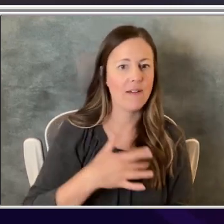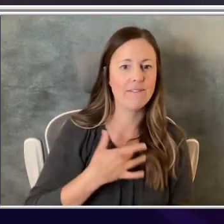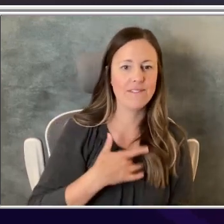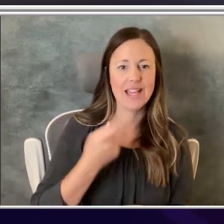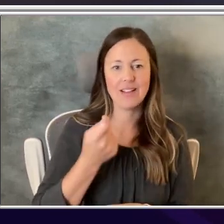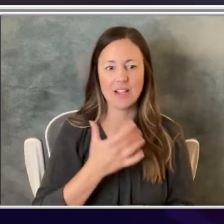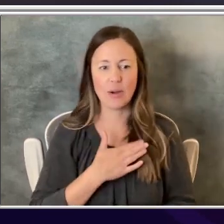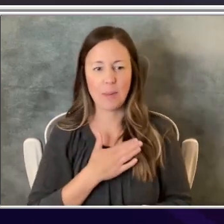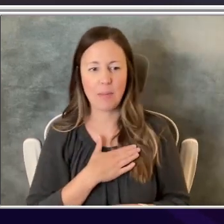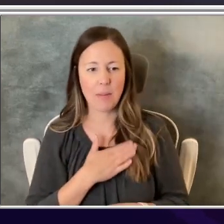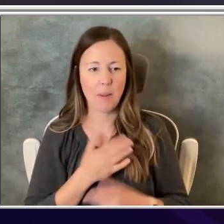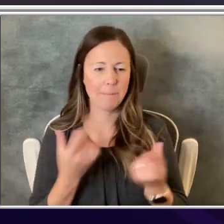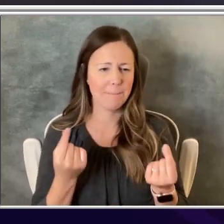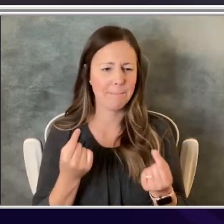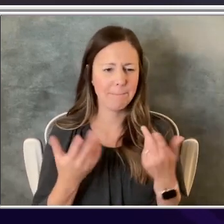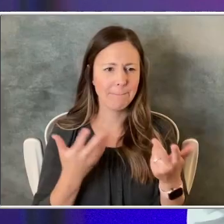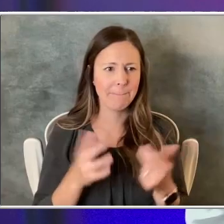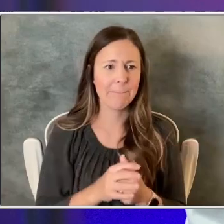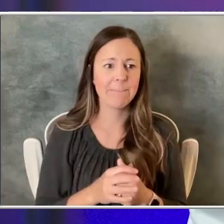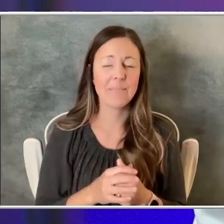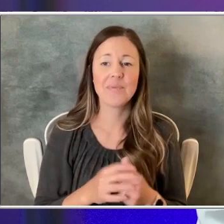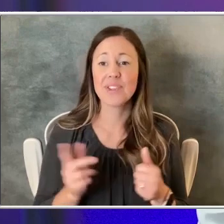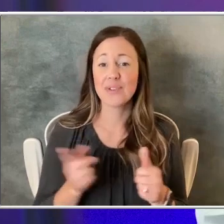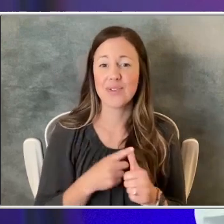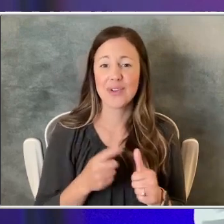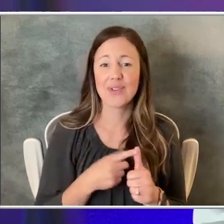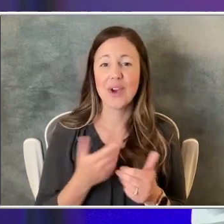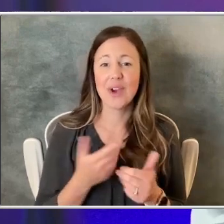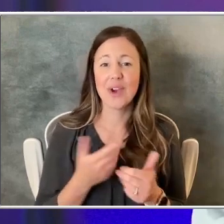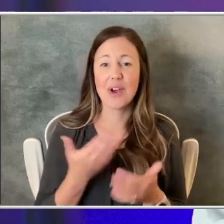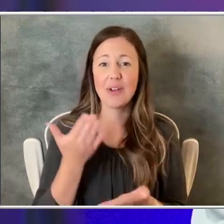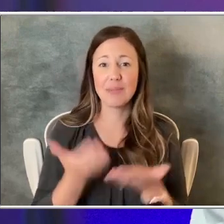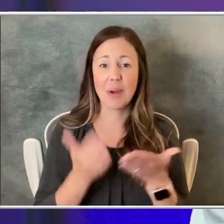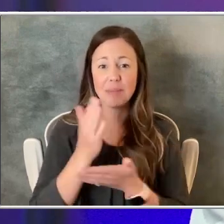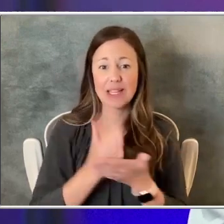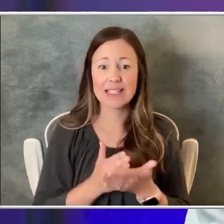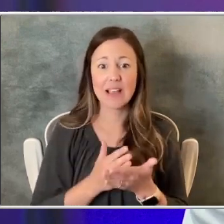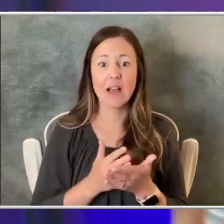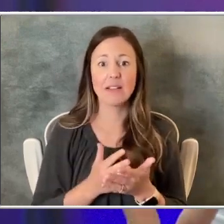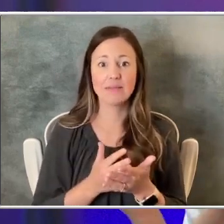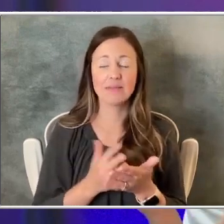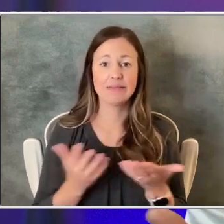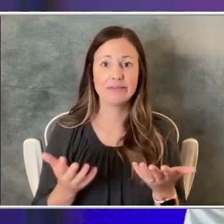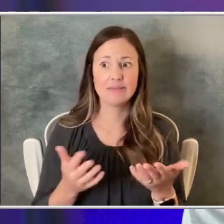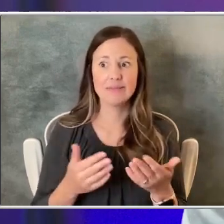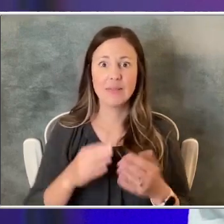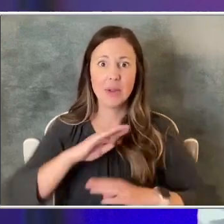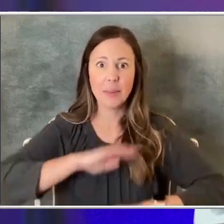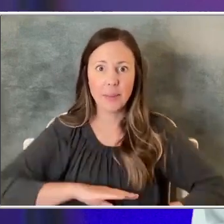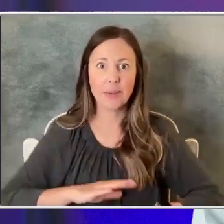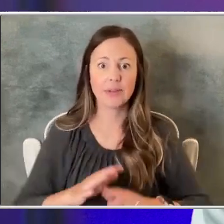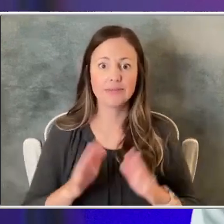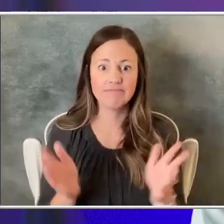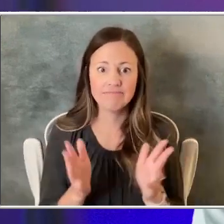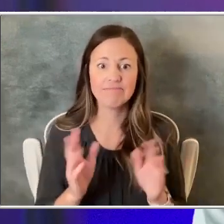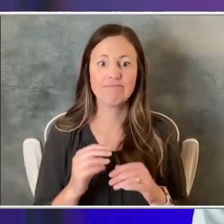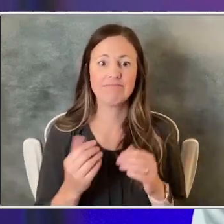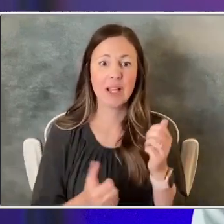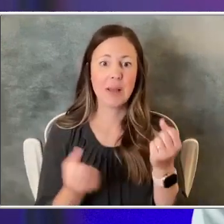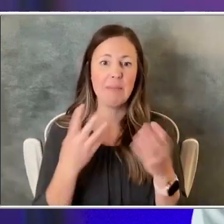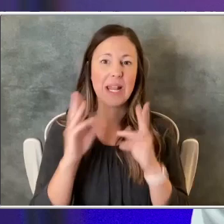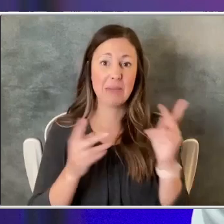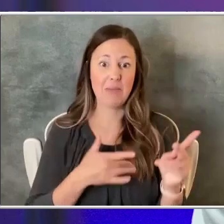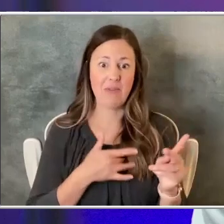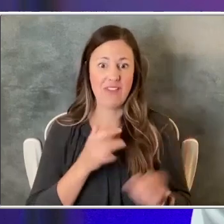in their heart? So first of all, probably some reassurance. The vast majority of the people that have a fluttering sensation within the heart or